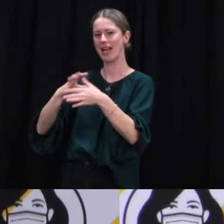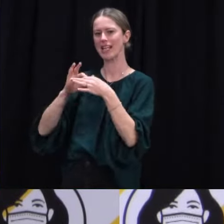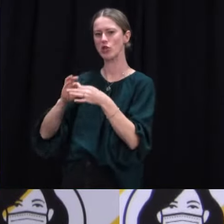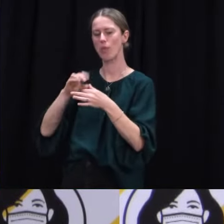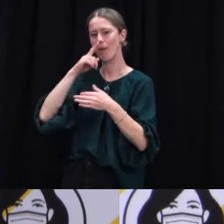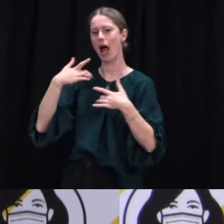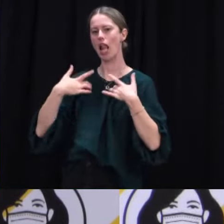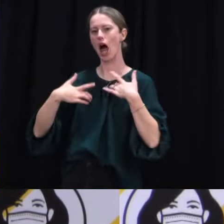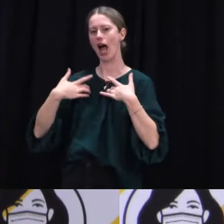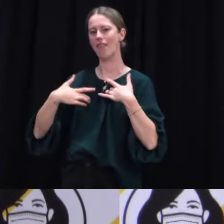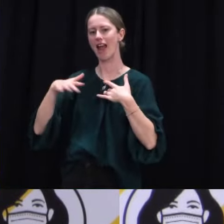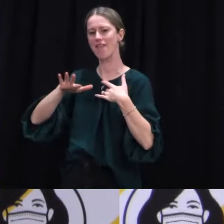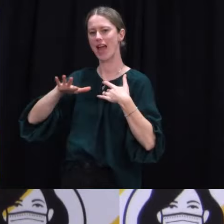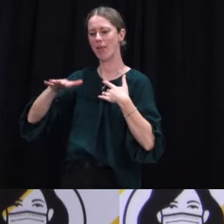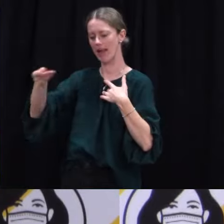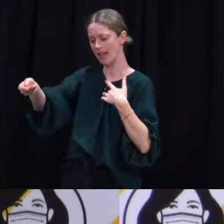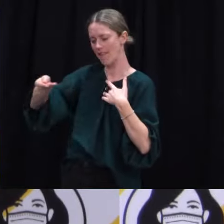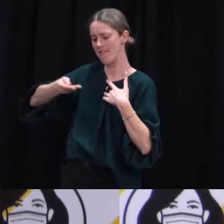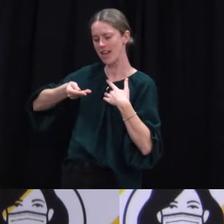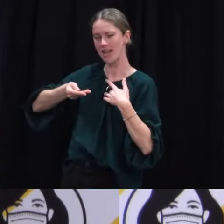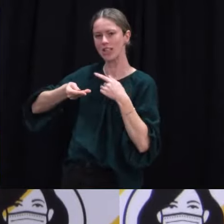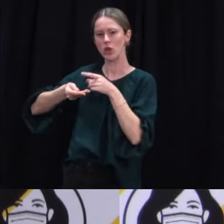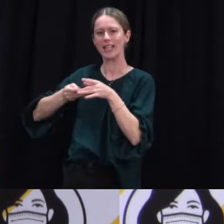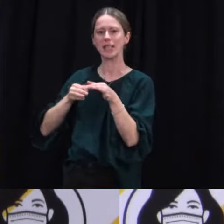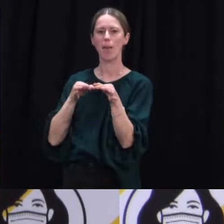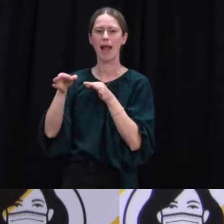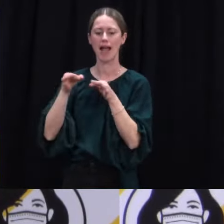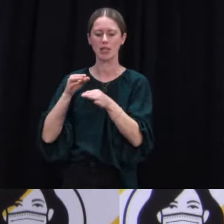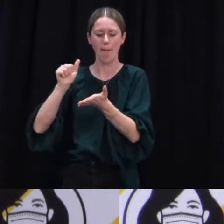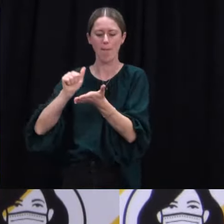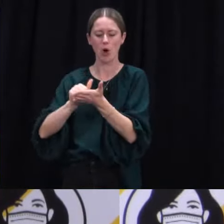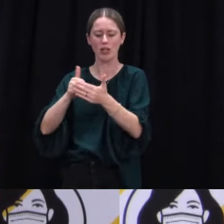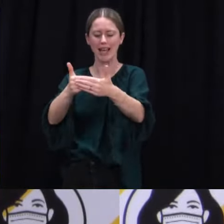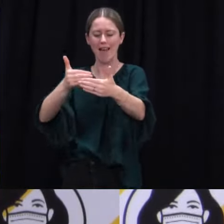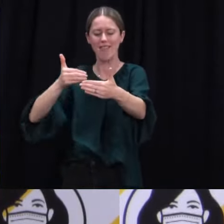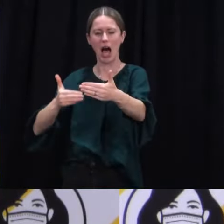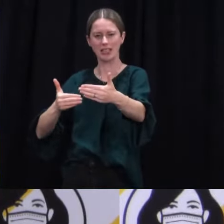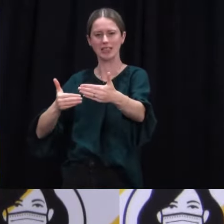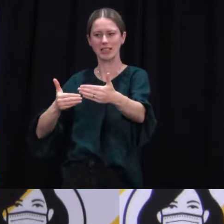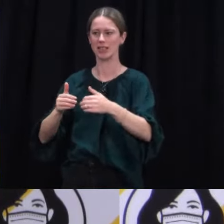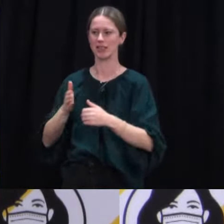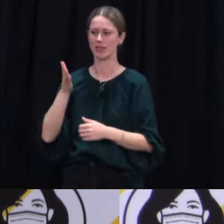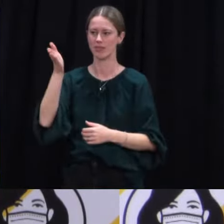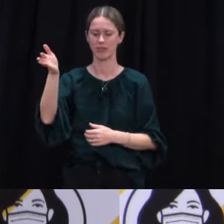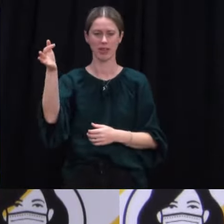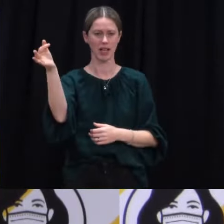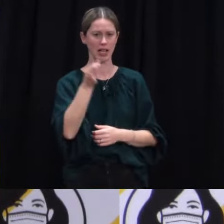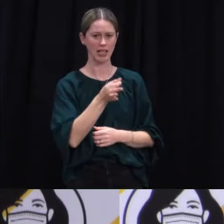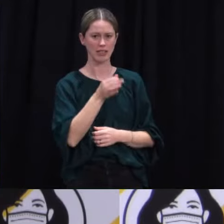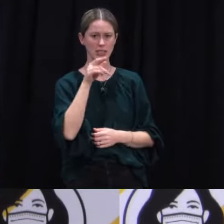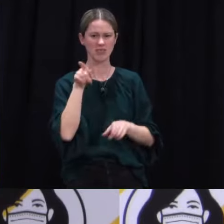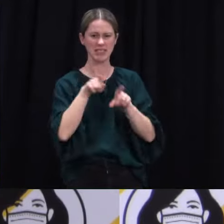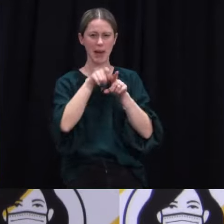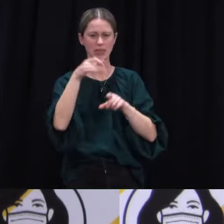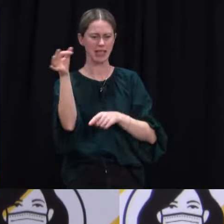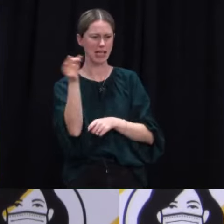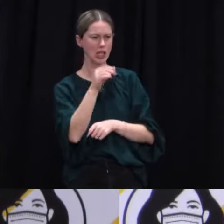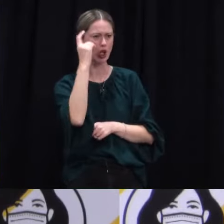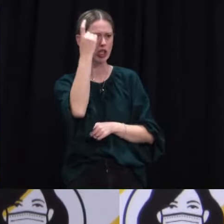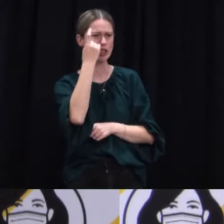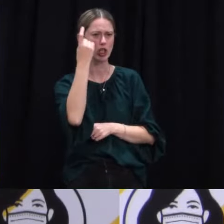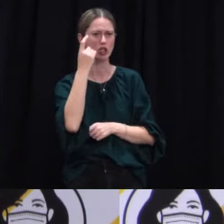usually a related donor, and those are very much a planned and booked exercise. Are you concerned that our hospitals are at a breaking point when it comes to this